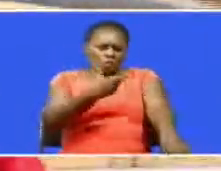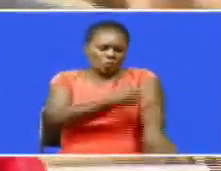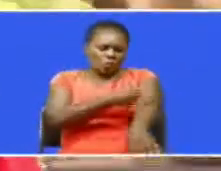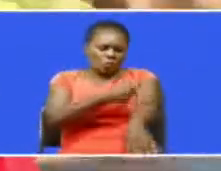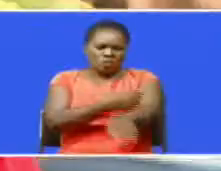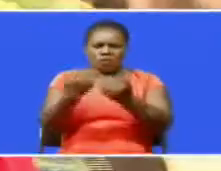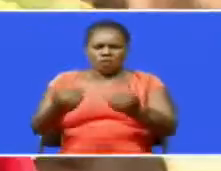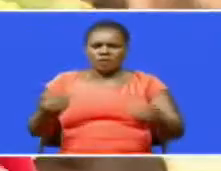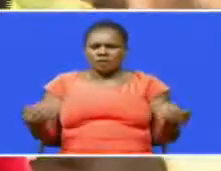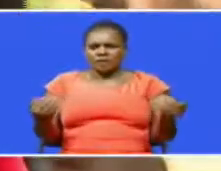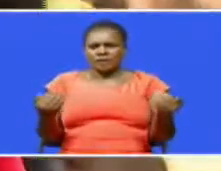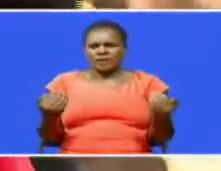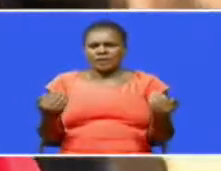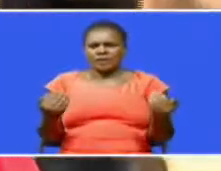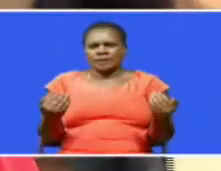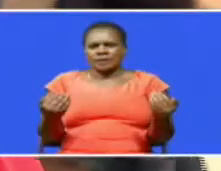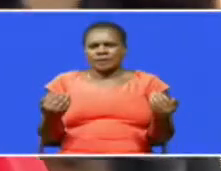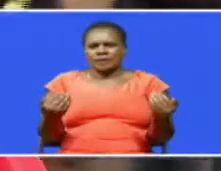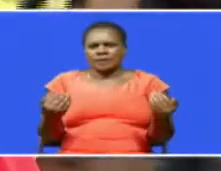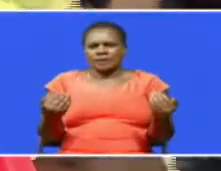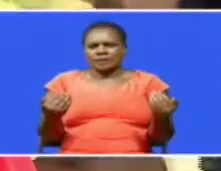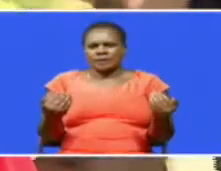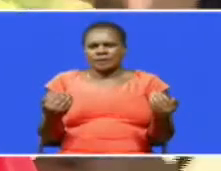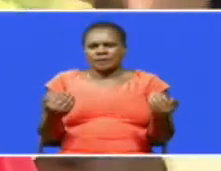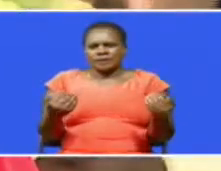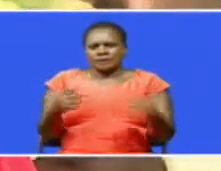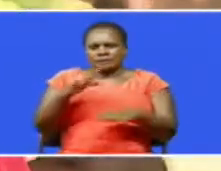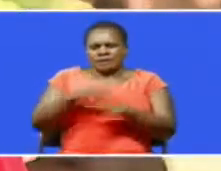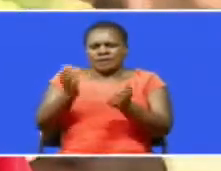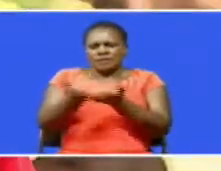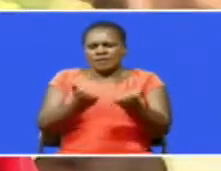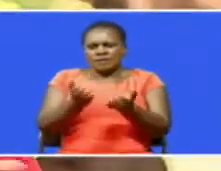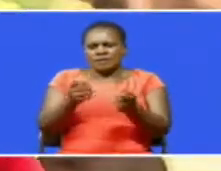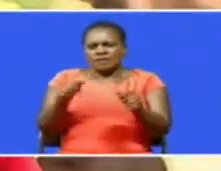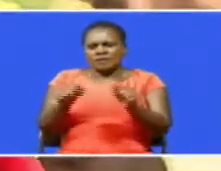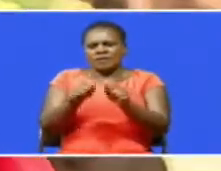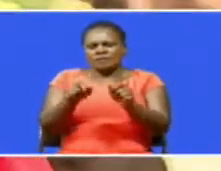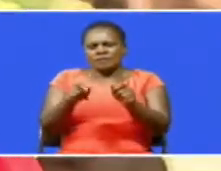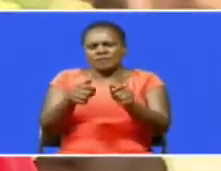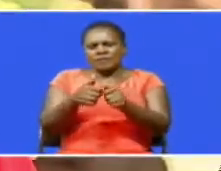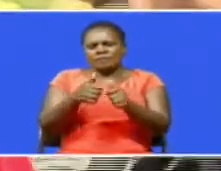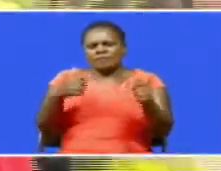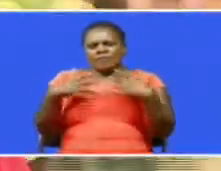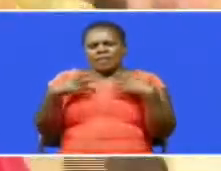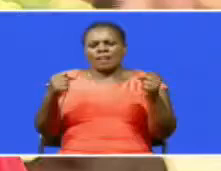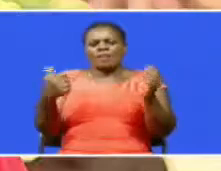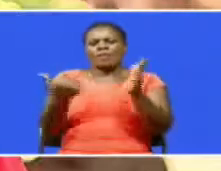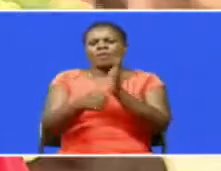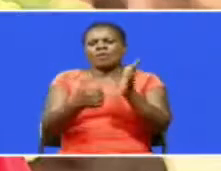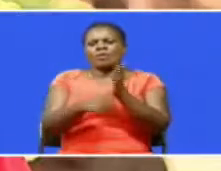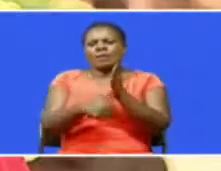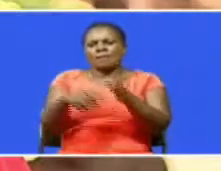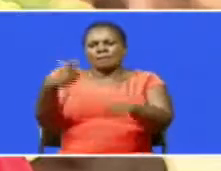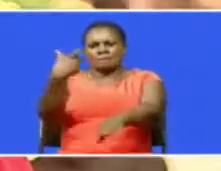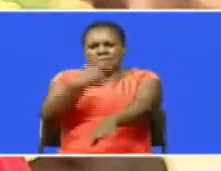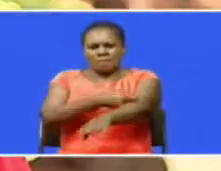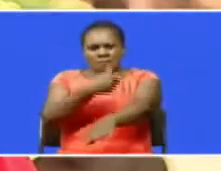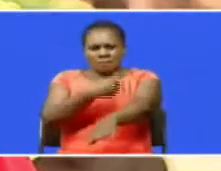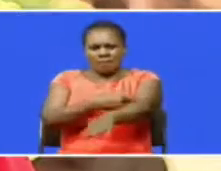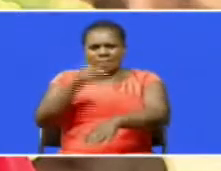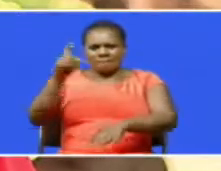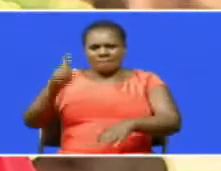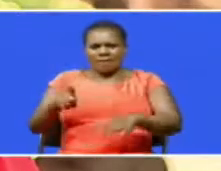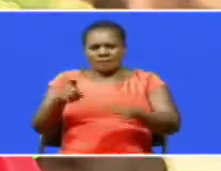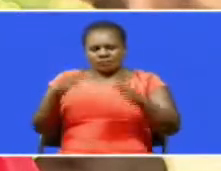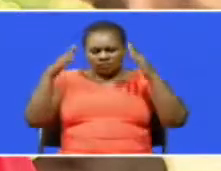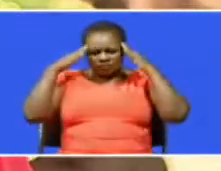for children. These effects might be felt this year. And to avert another public health crisis, these vaccinations have